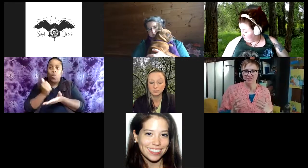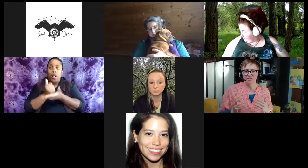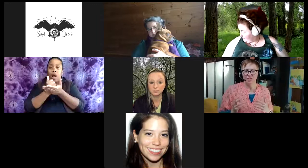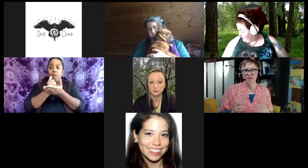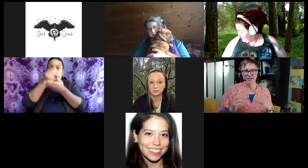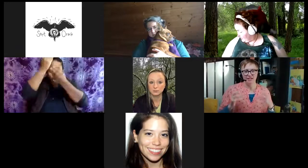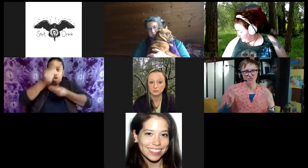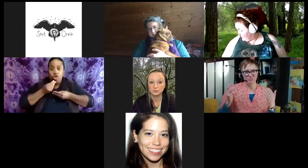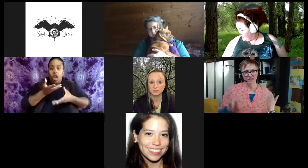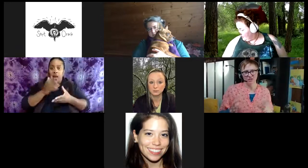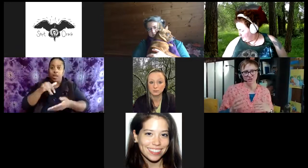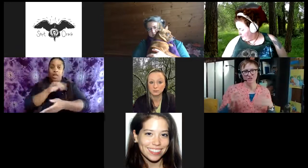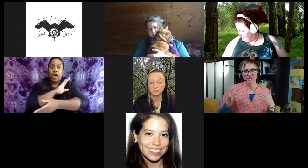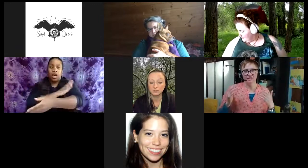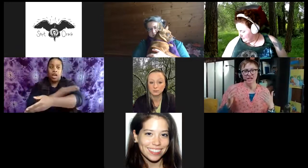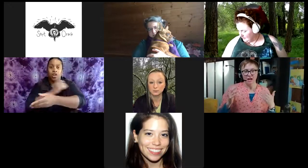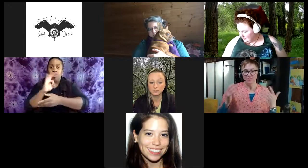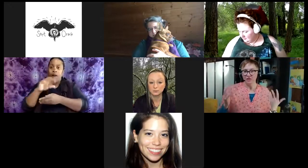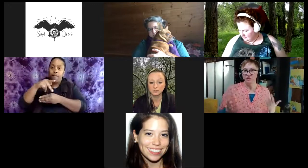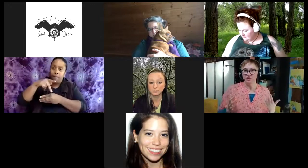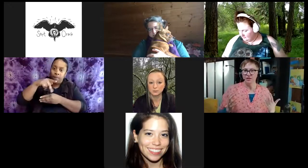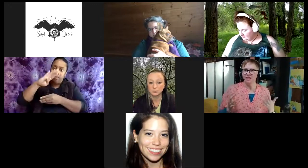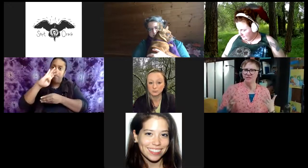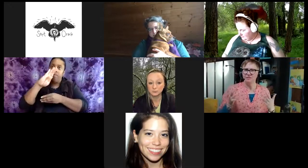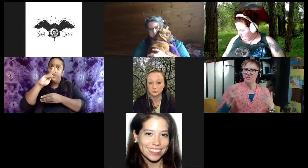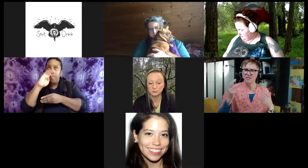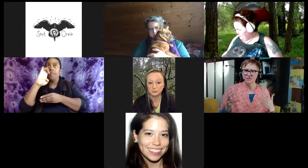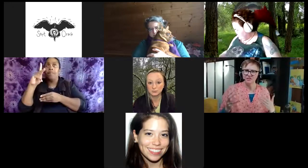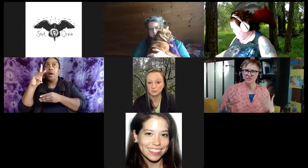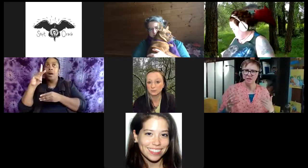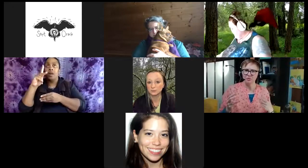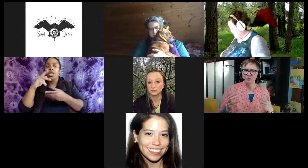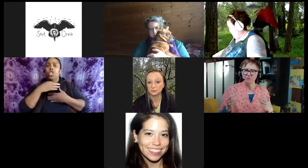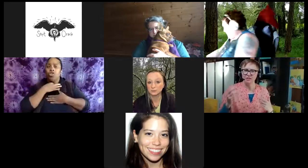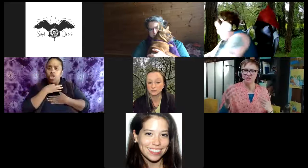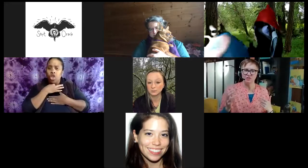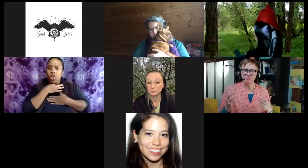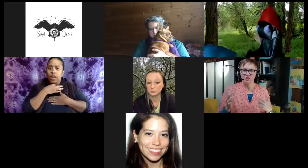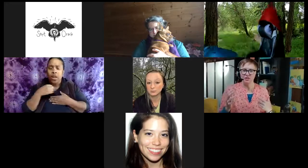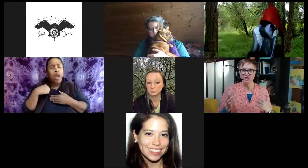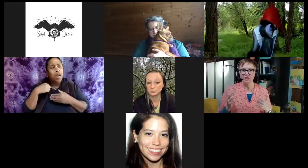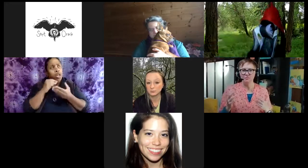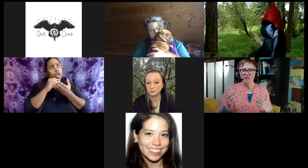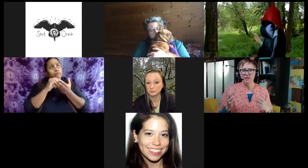that energy of Puck and just being curious. I mean, also, I think that the stillness came through for me that the shift